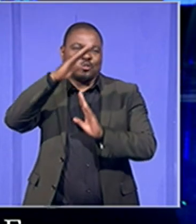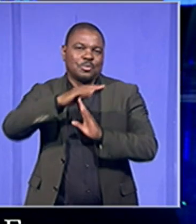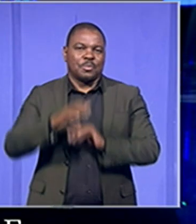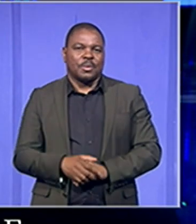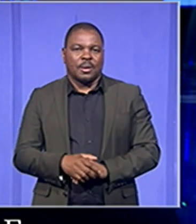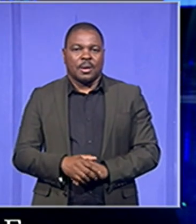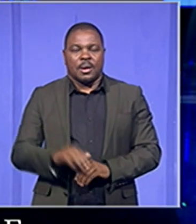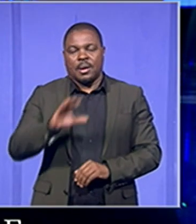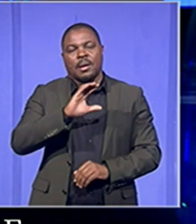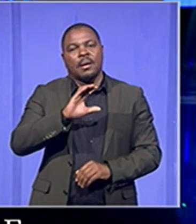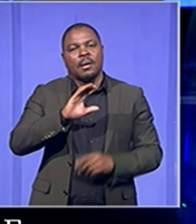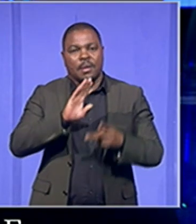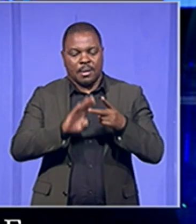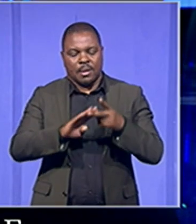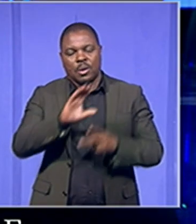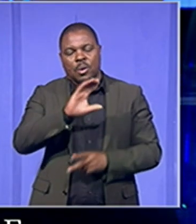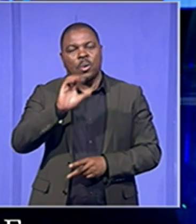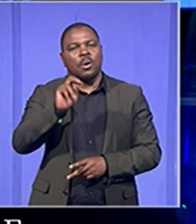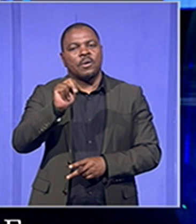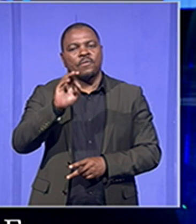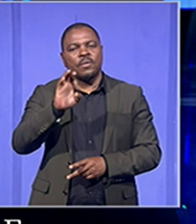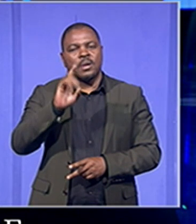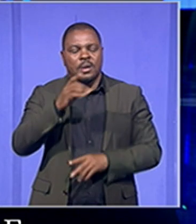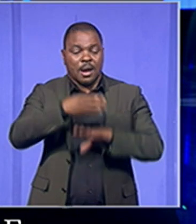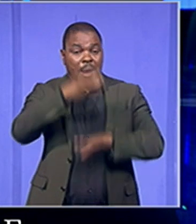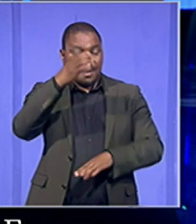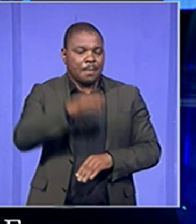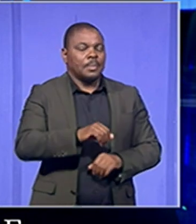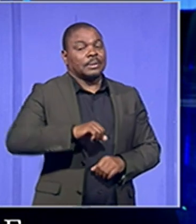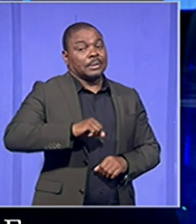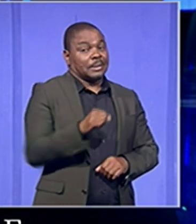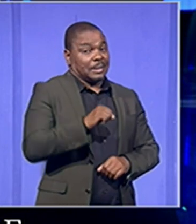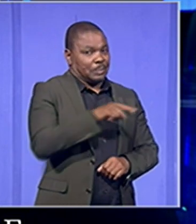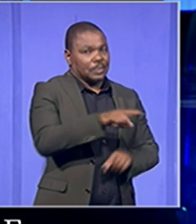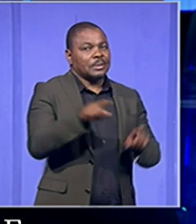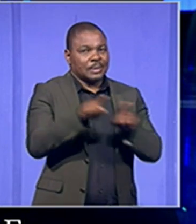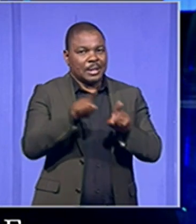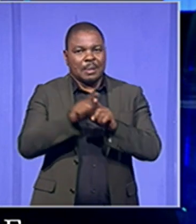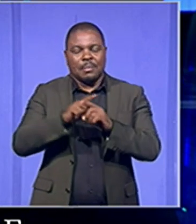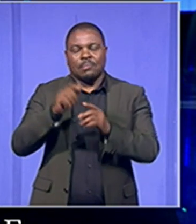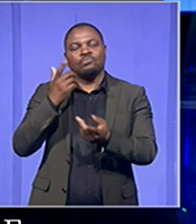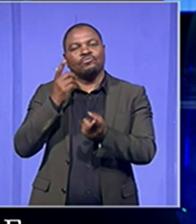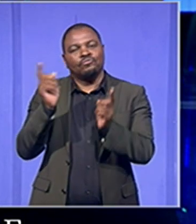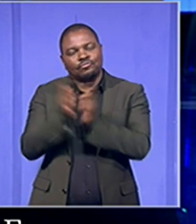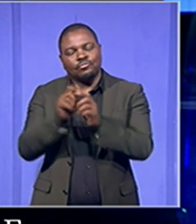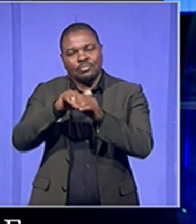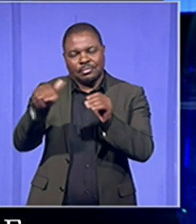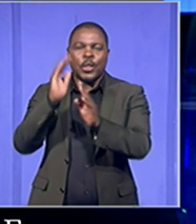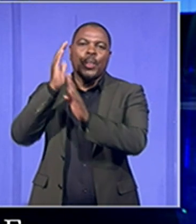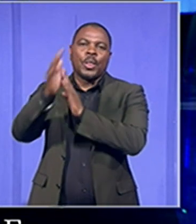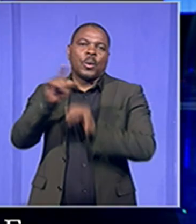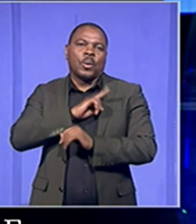ya Confederations Cup e leng Stellenbosch FC le yona e fetetse mokgahlelong ya mantshano ka morao hlola